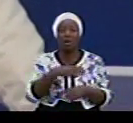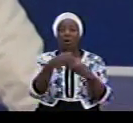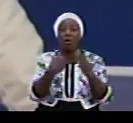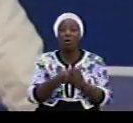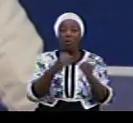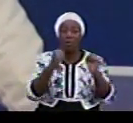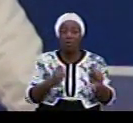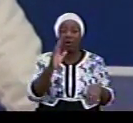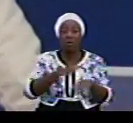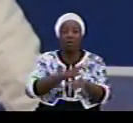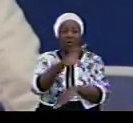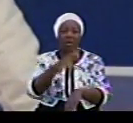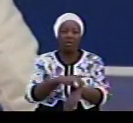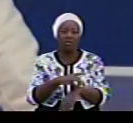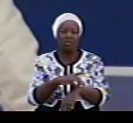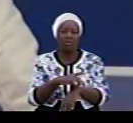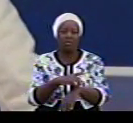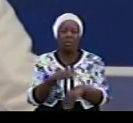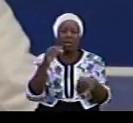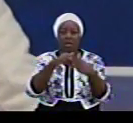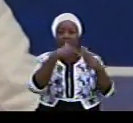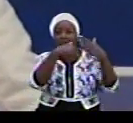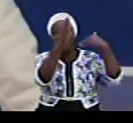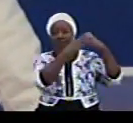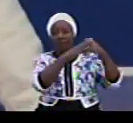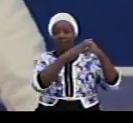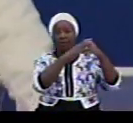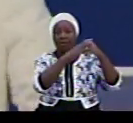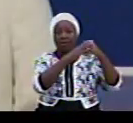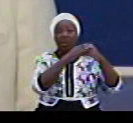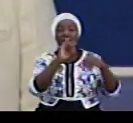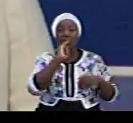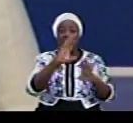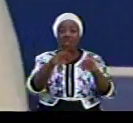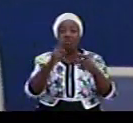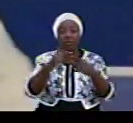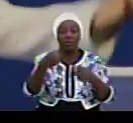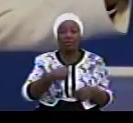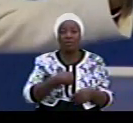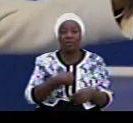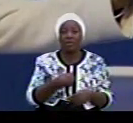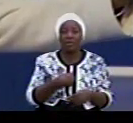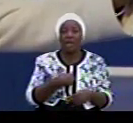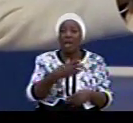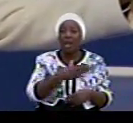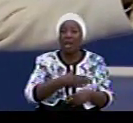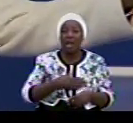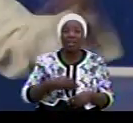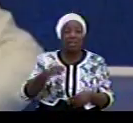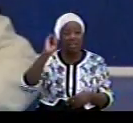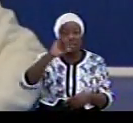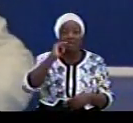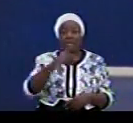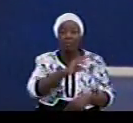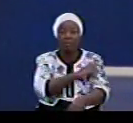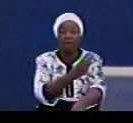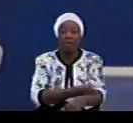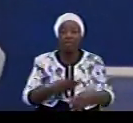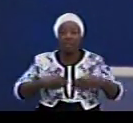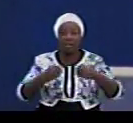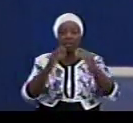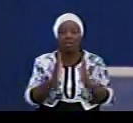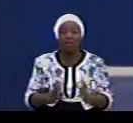earth, in heaven, is given unto me. And he is the mighty healer,